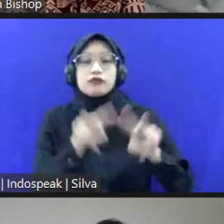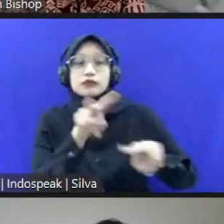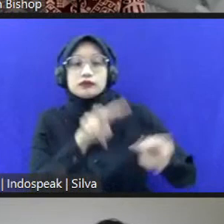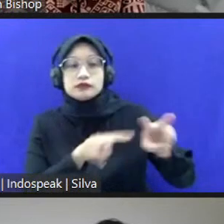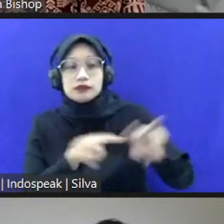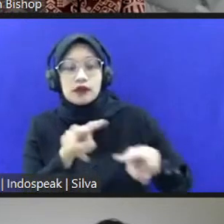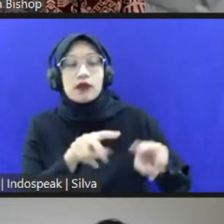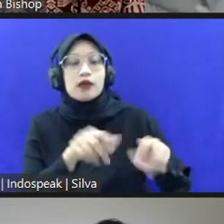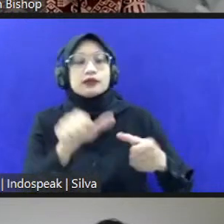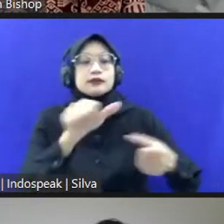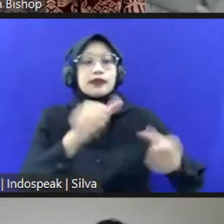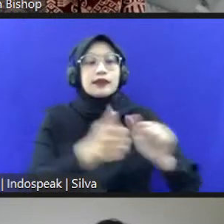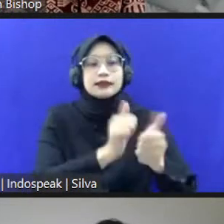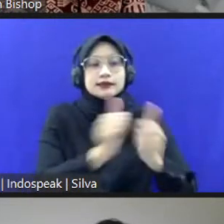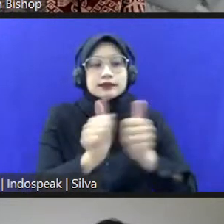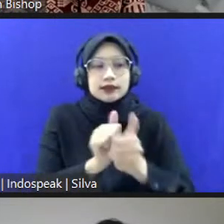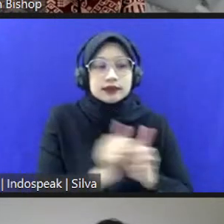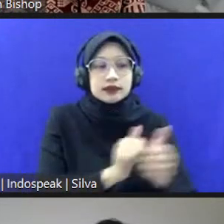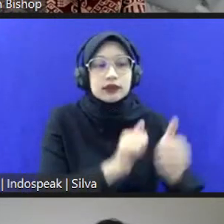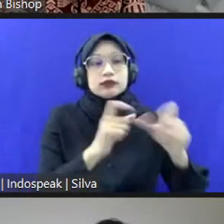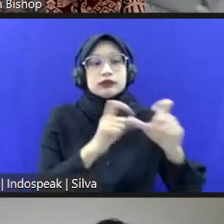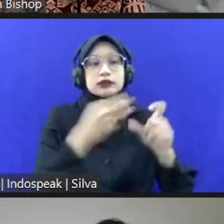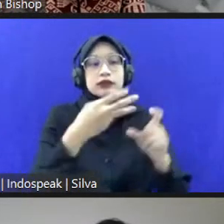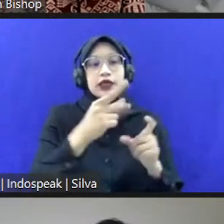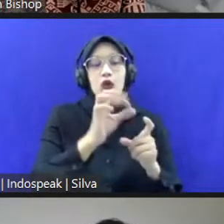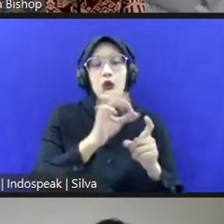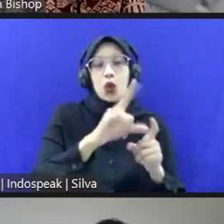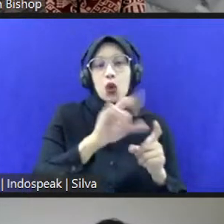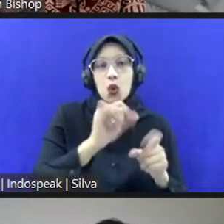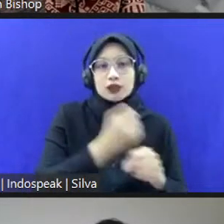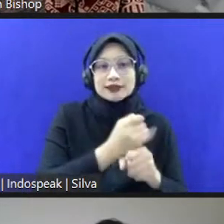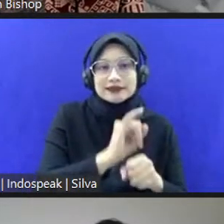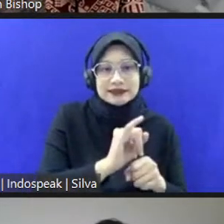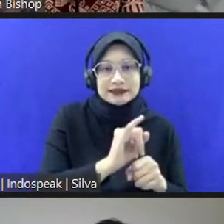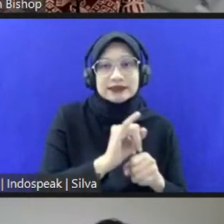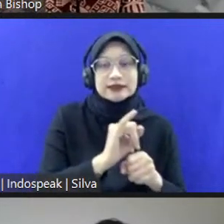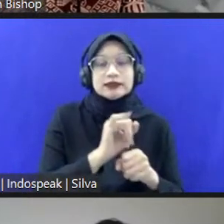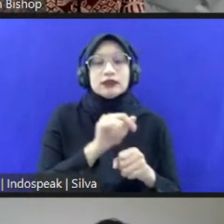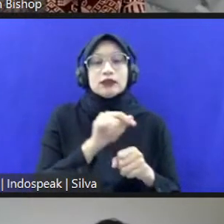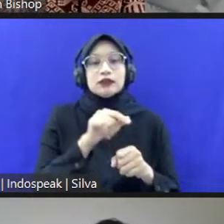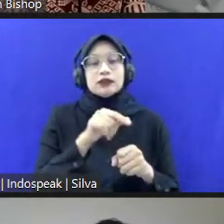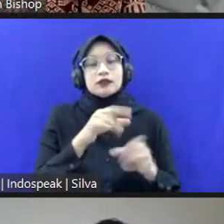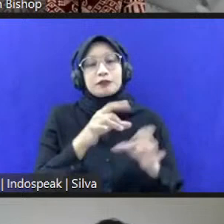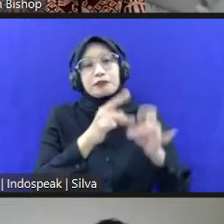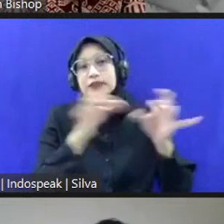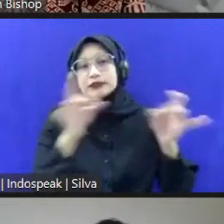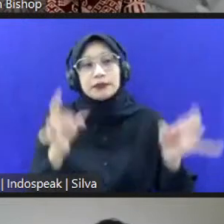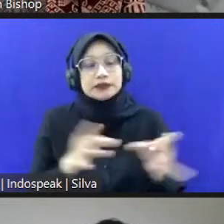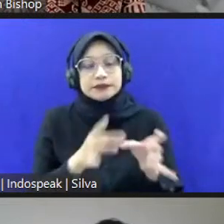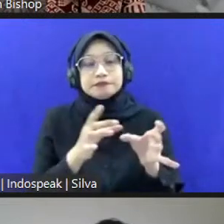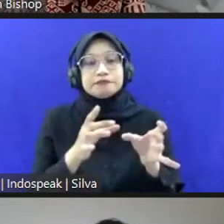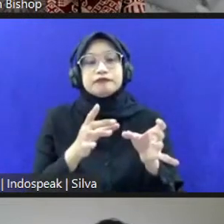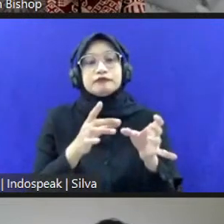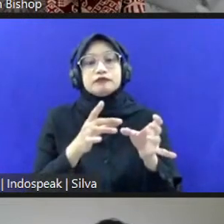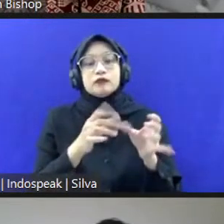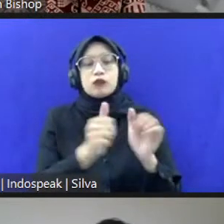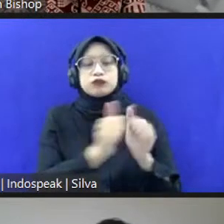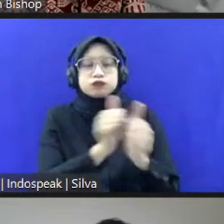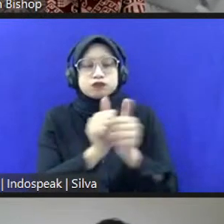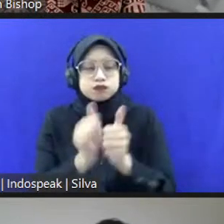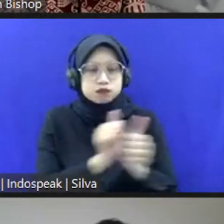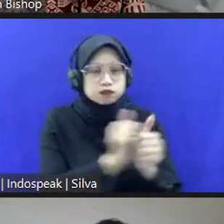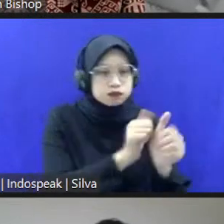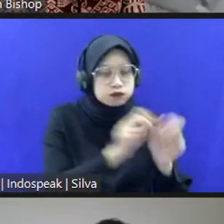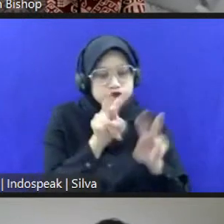serological surveys to the people where we first release the areas, as well as to